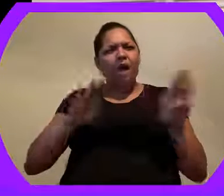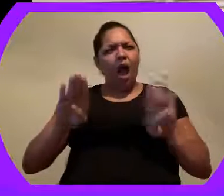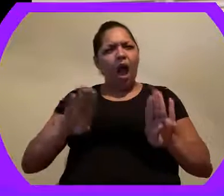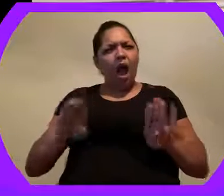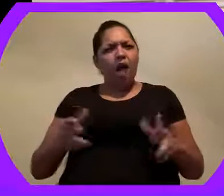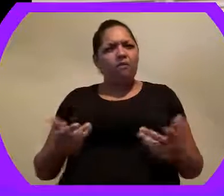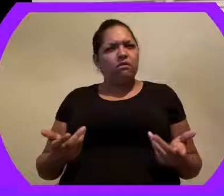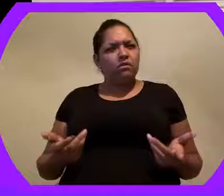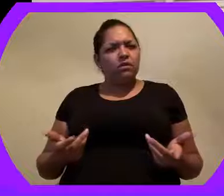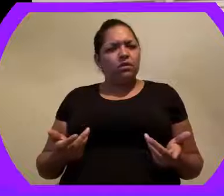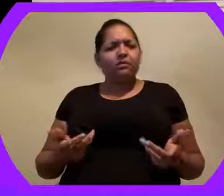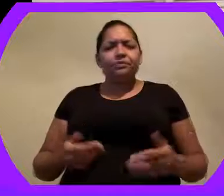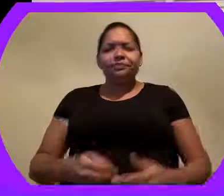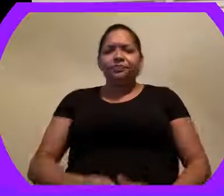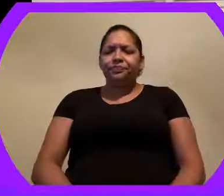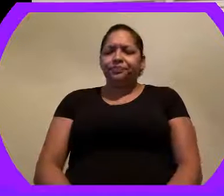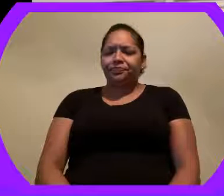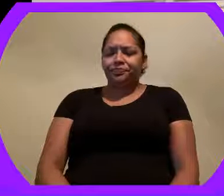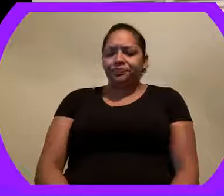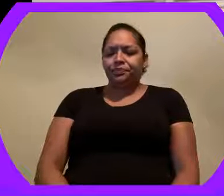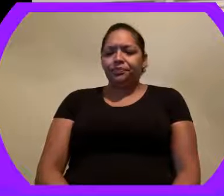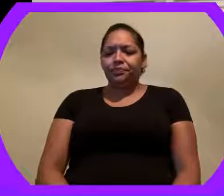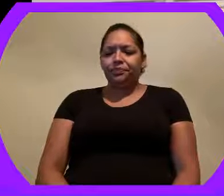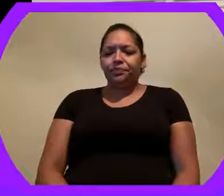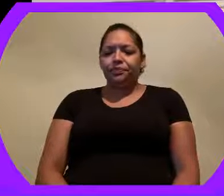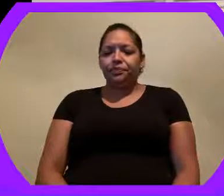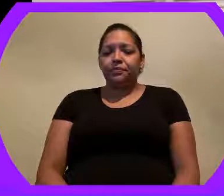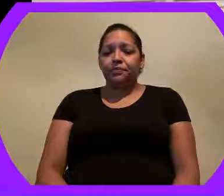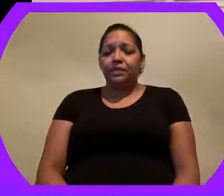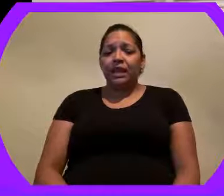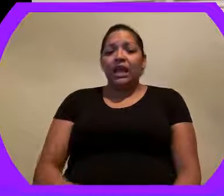being patient, how are they behaving?